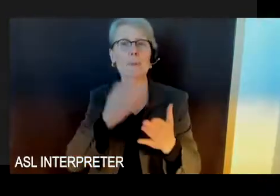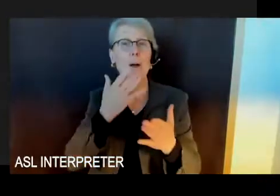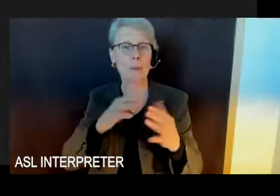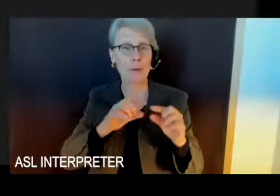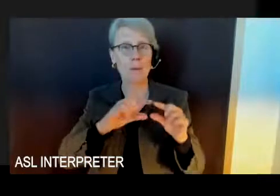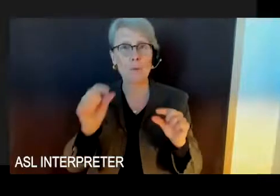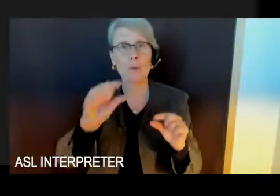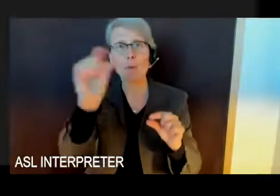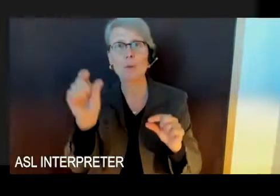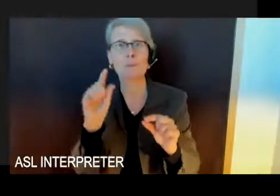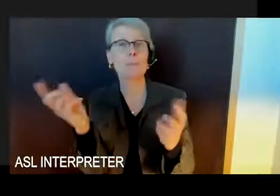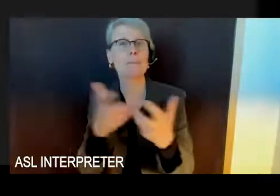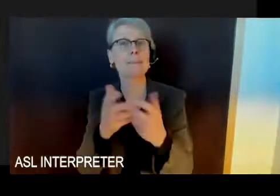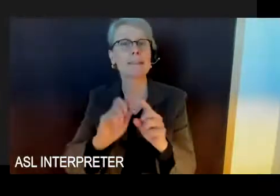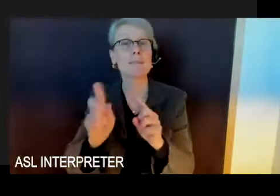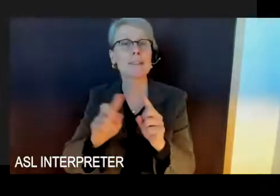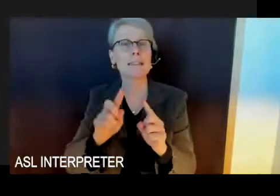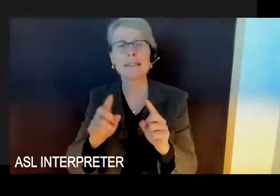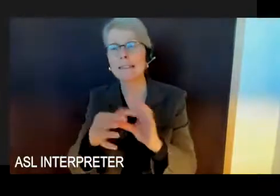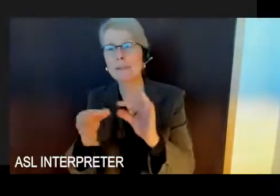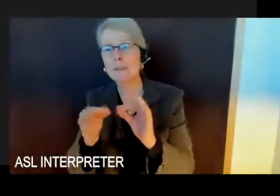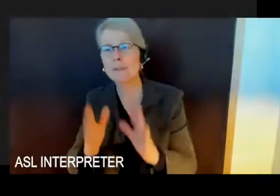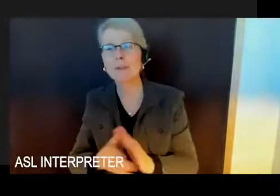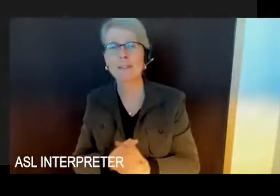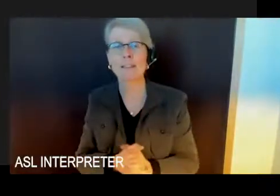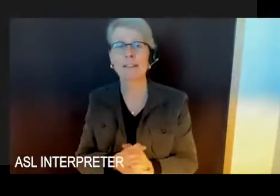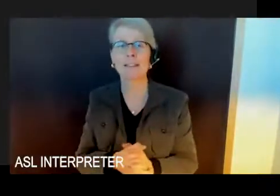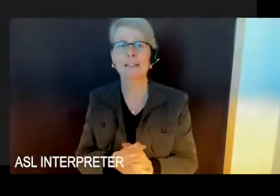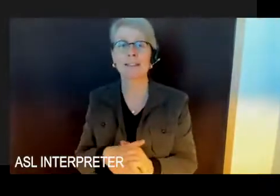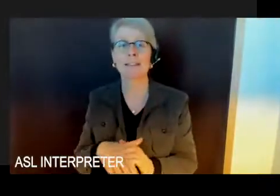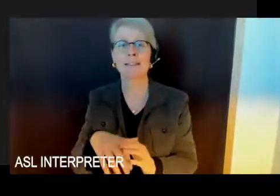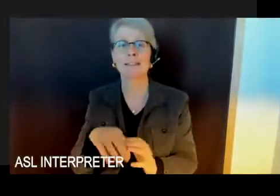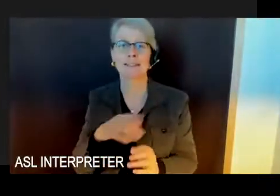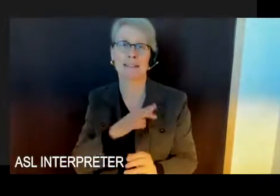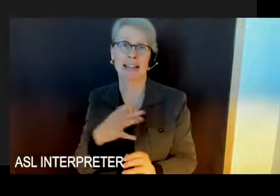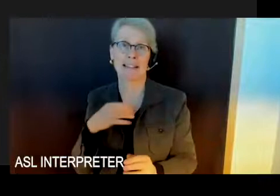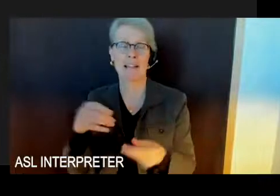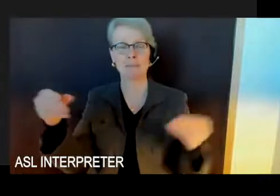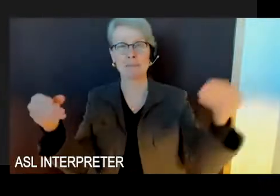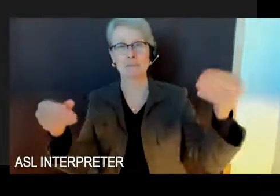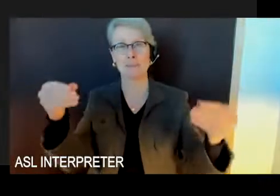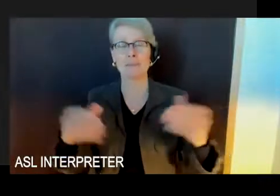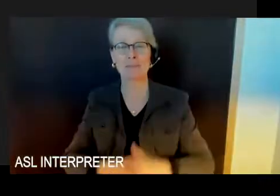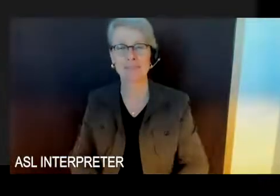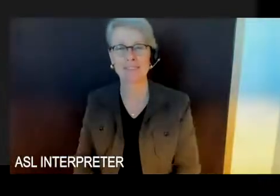different speakers. This is really cool. I love doing it this way.